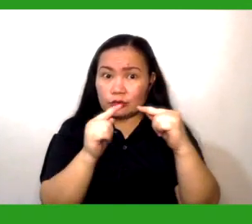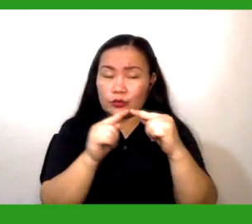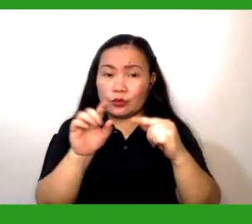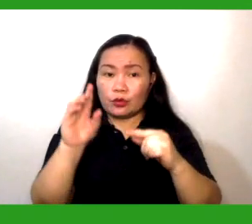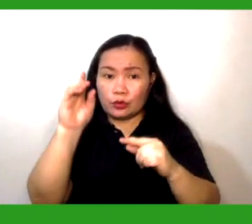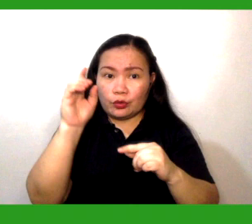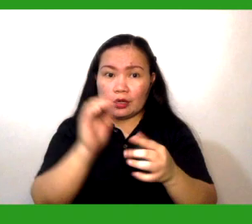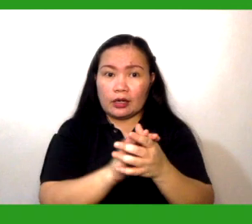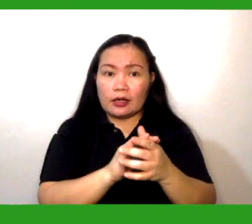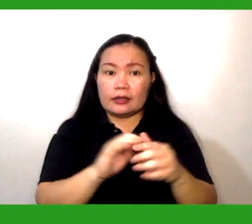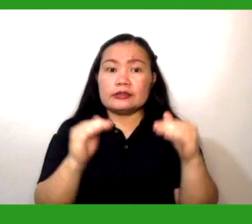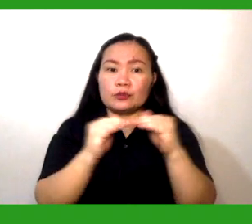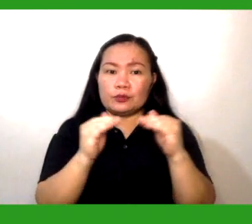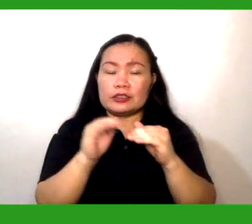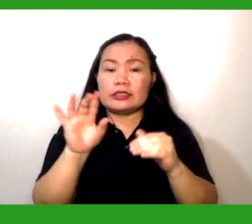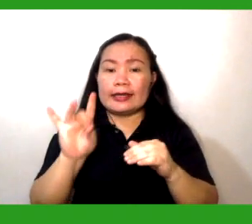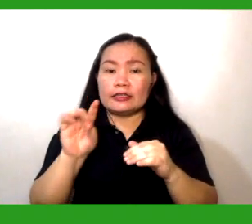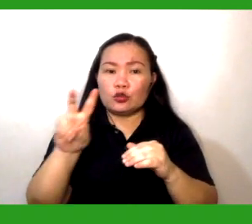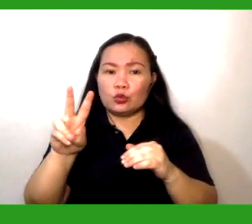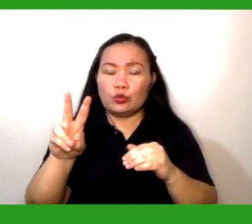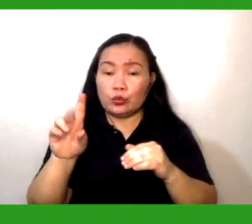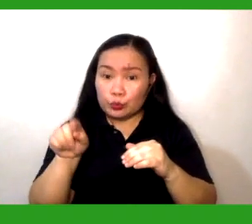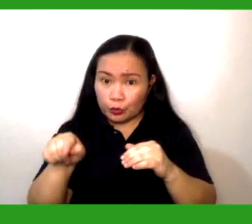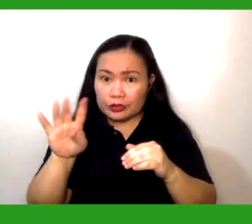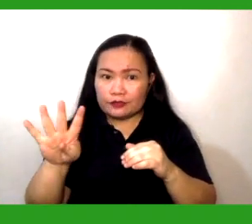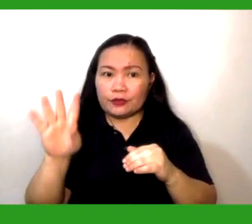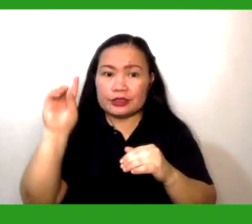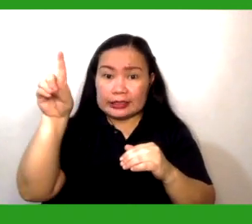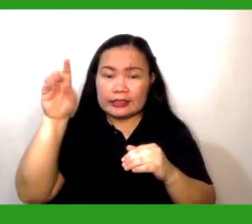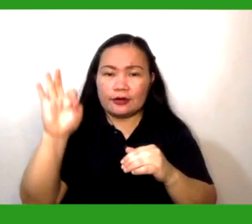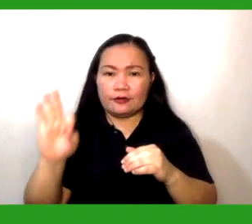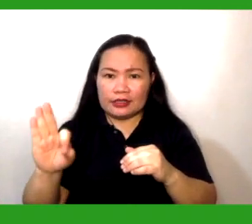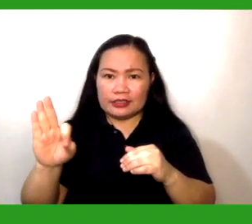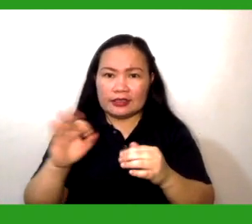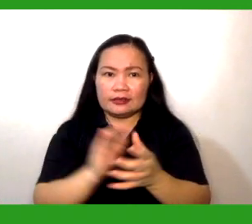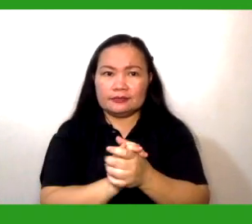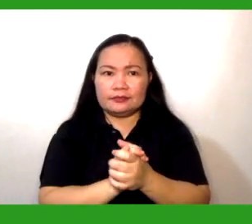to 82.4 in degree Fahrenheit.